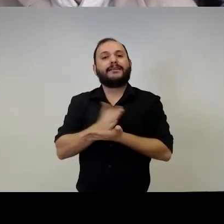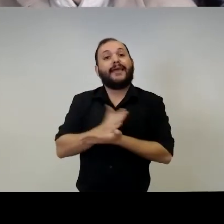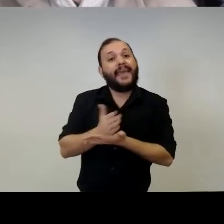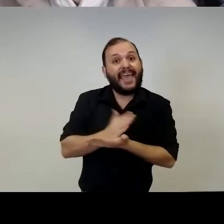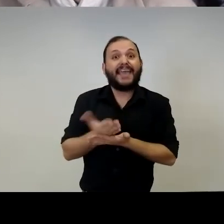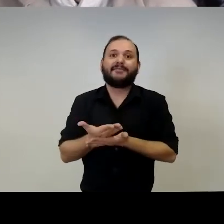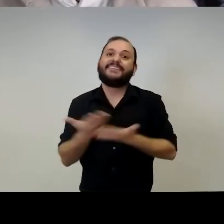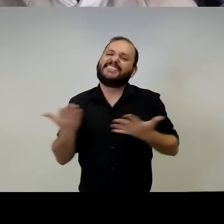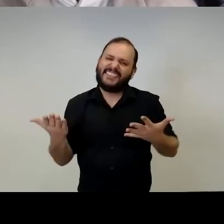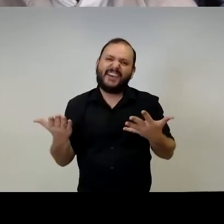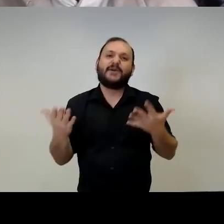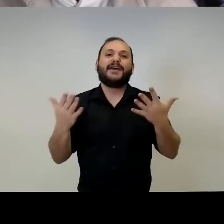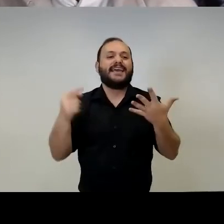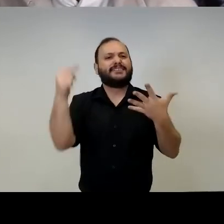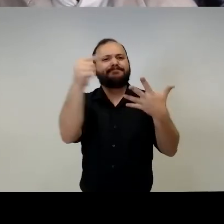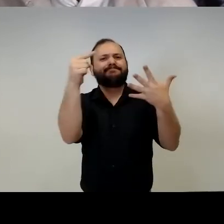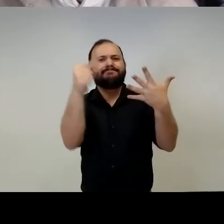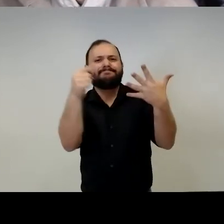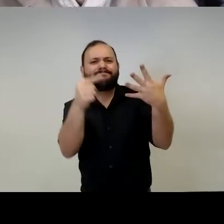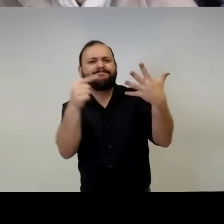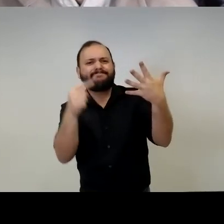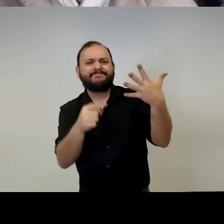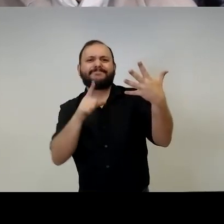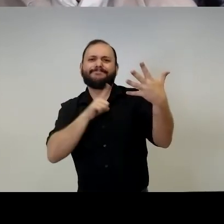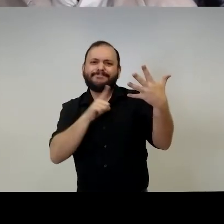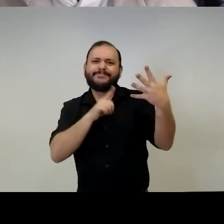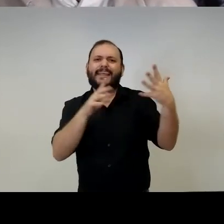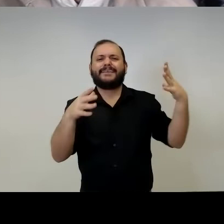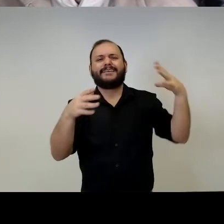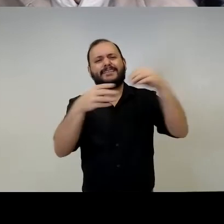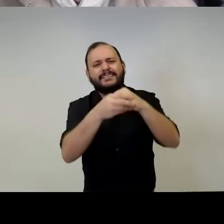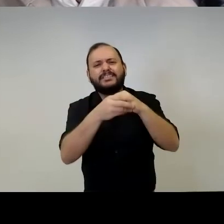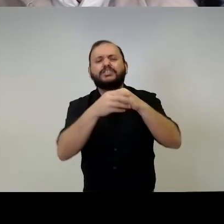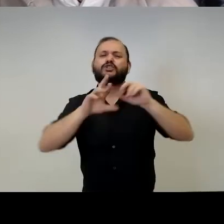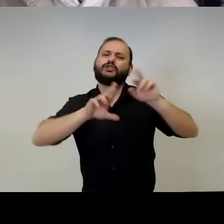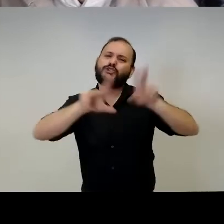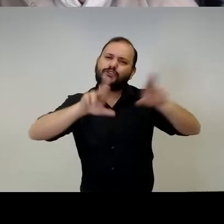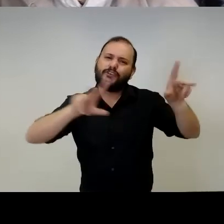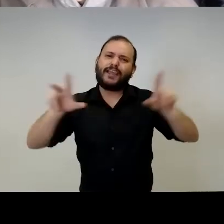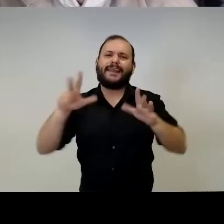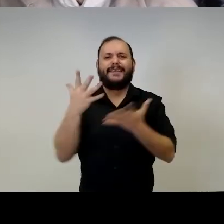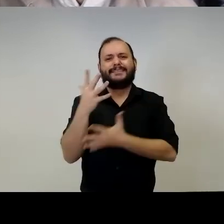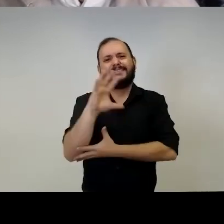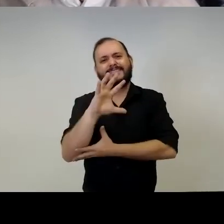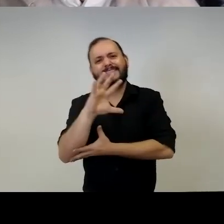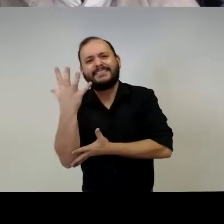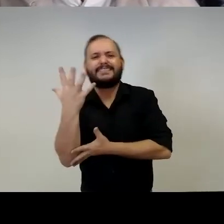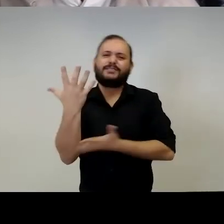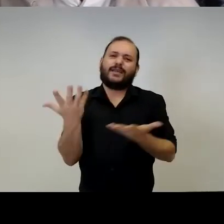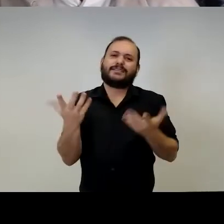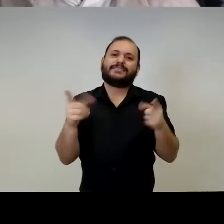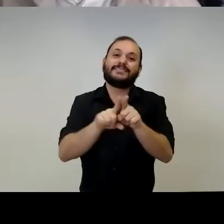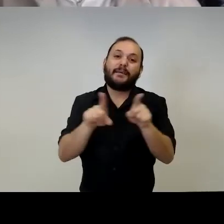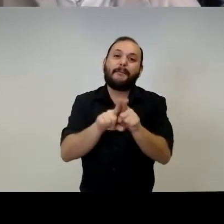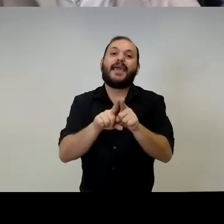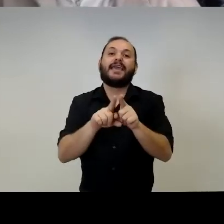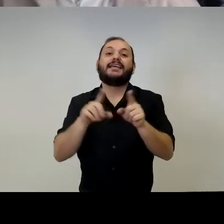many experiments focusing on different situations, on different types of information. Next, please.